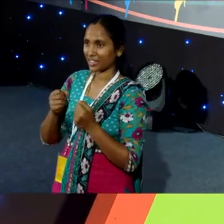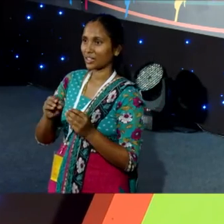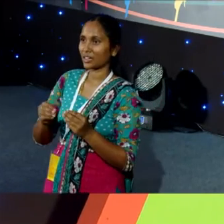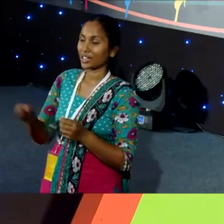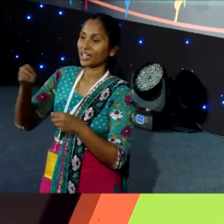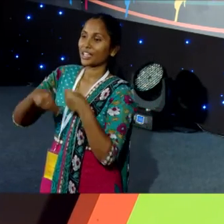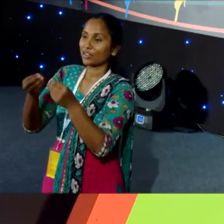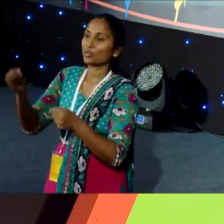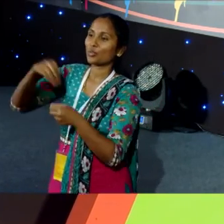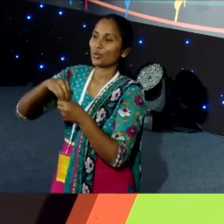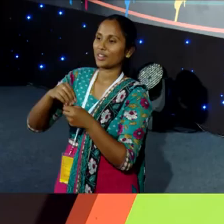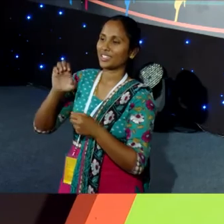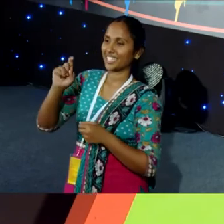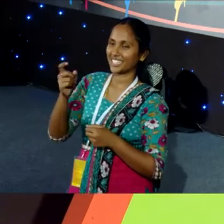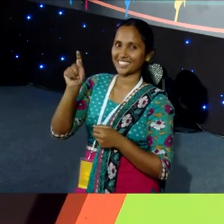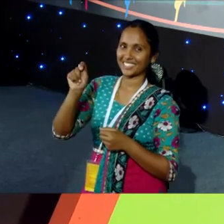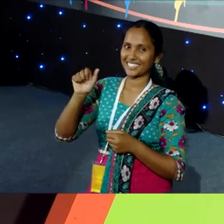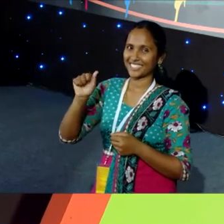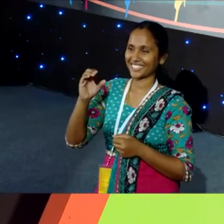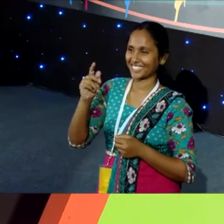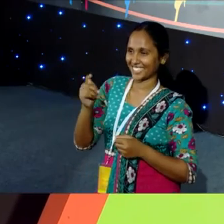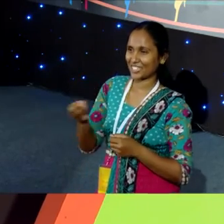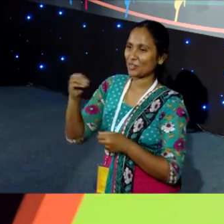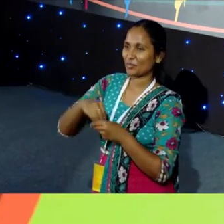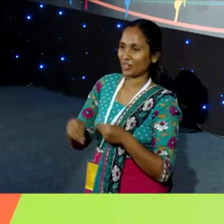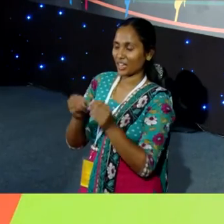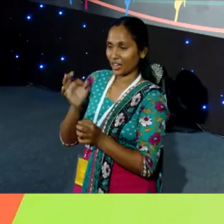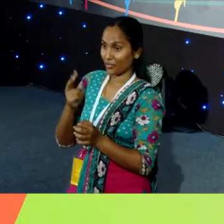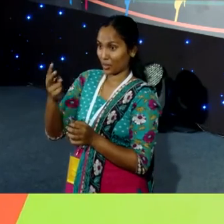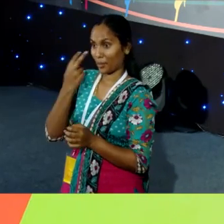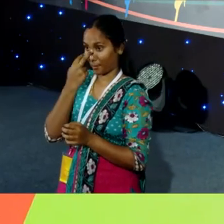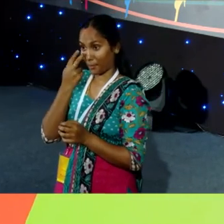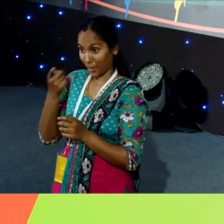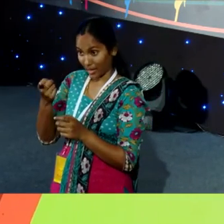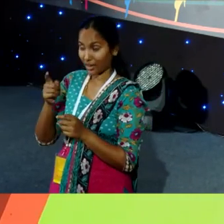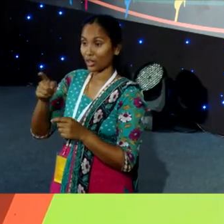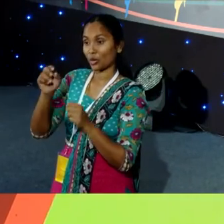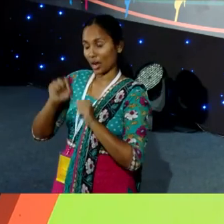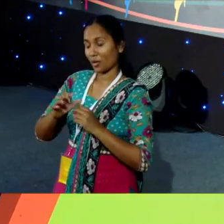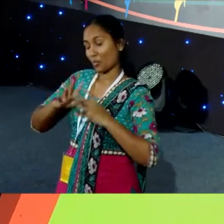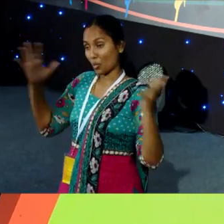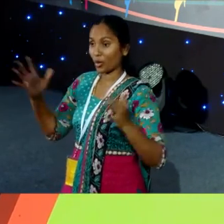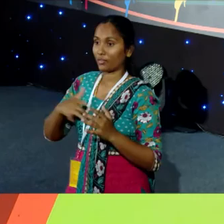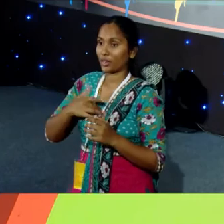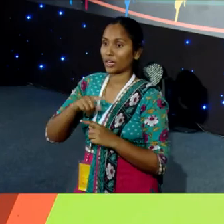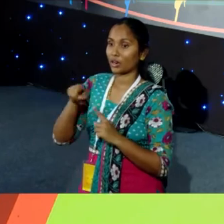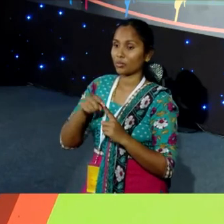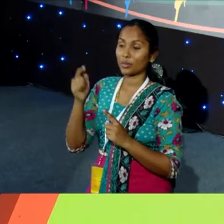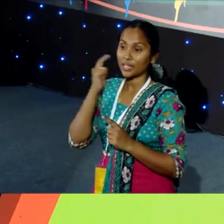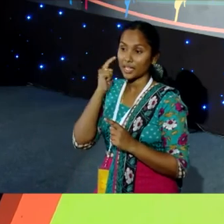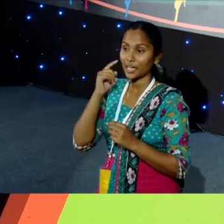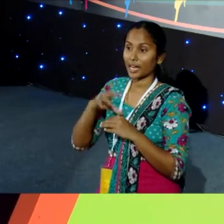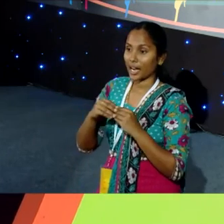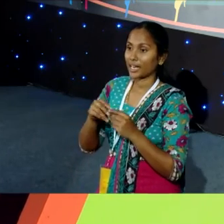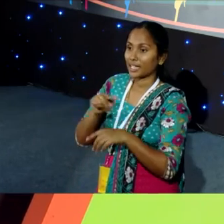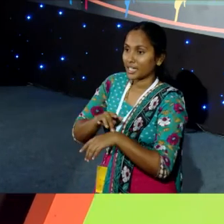something extra. So if you're blind, you have a great sense of hearing and touch. And